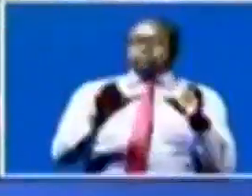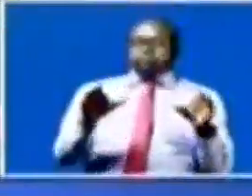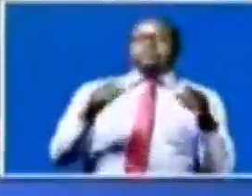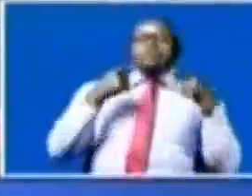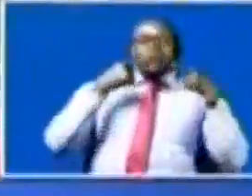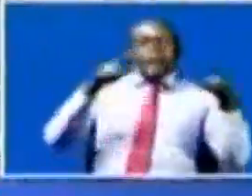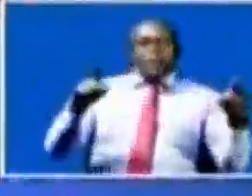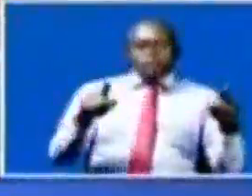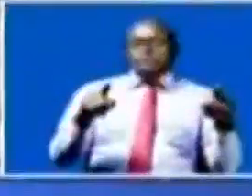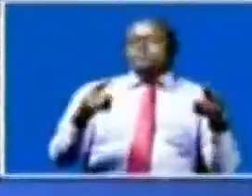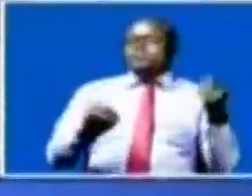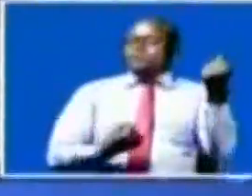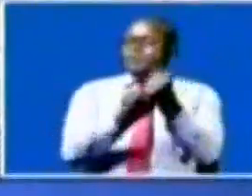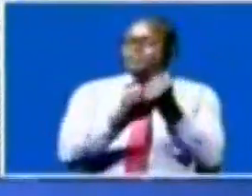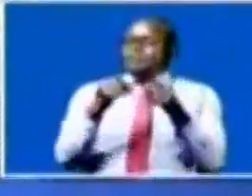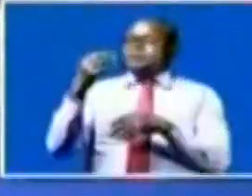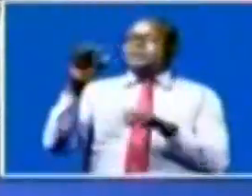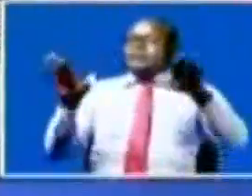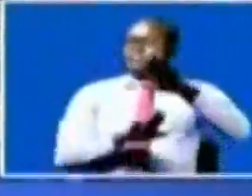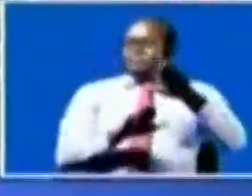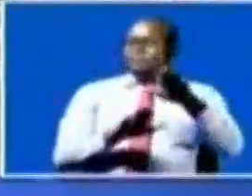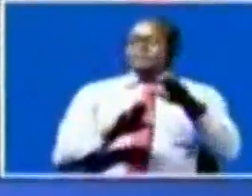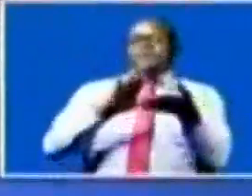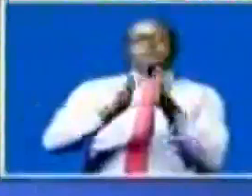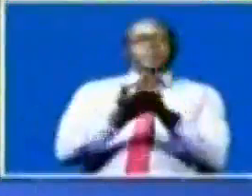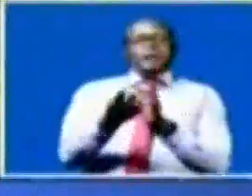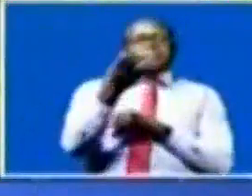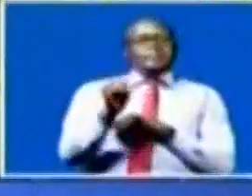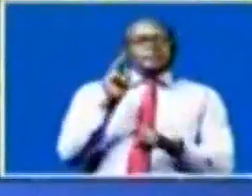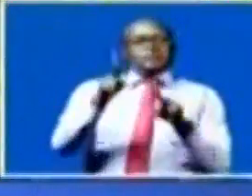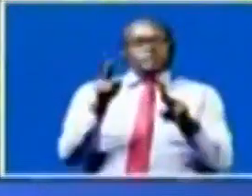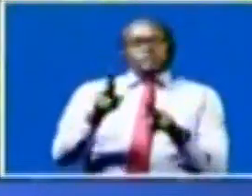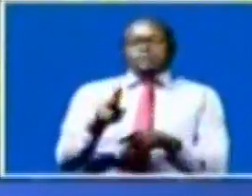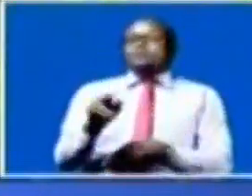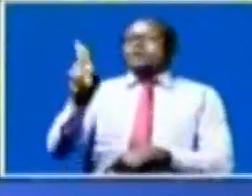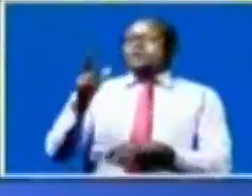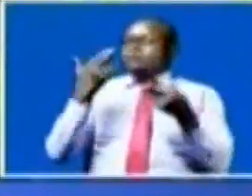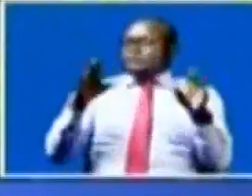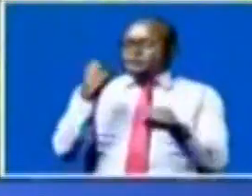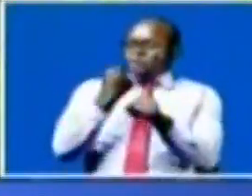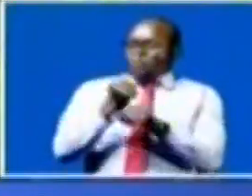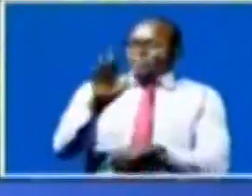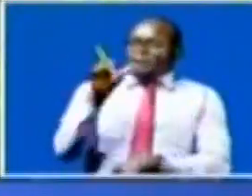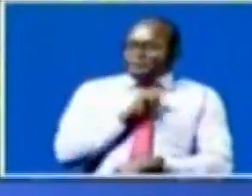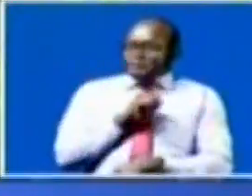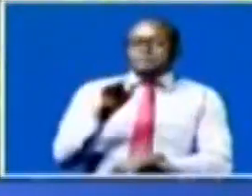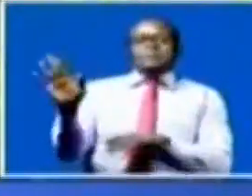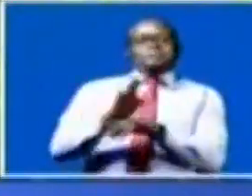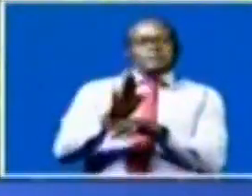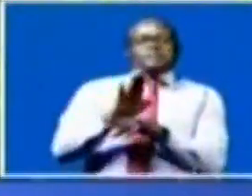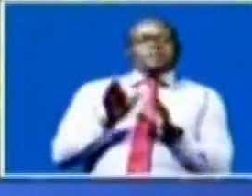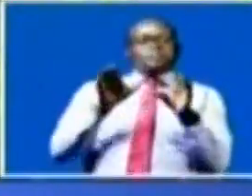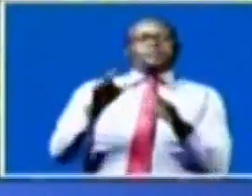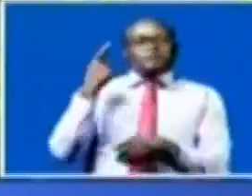publicly endorse his deputy as his automatic successor. Uhuru is finishing his term. They are busy pushing